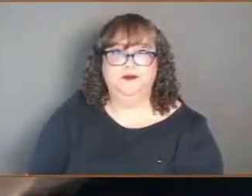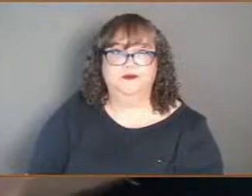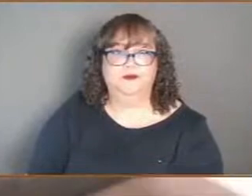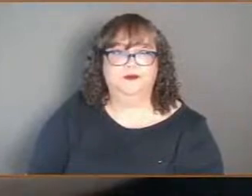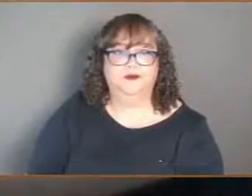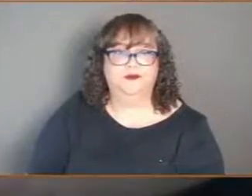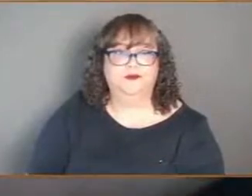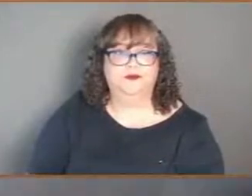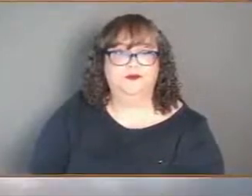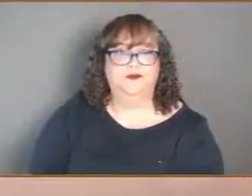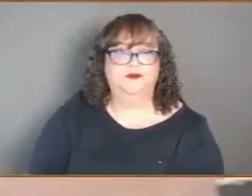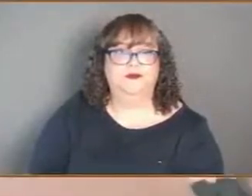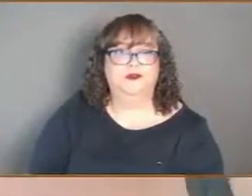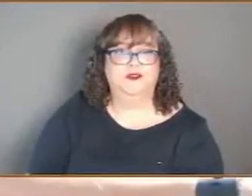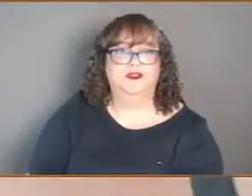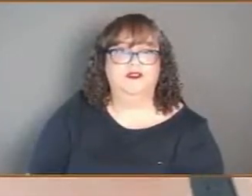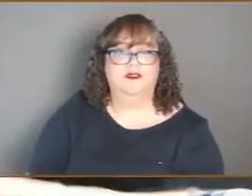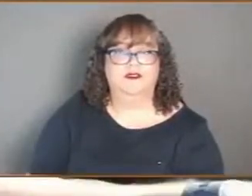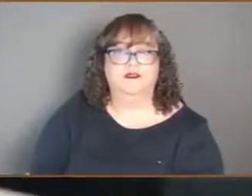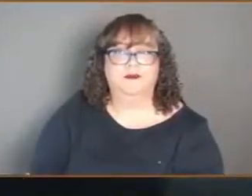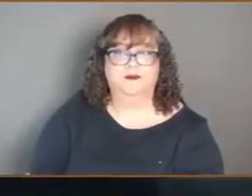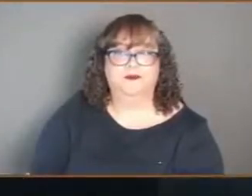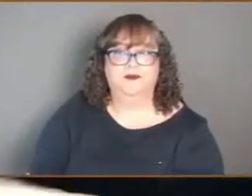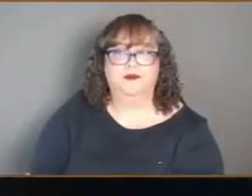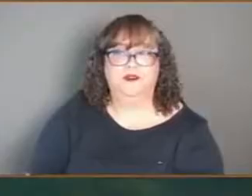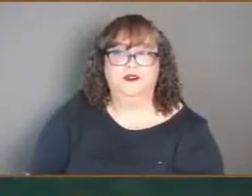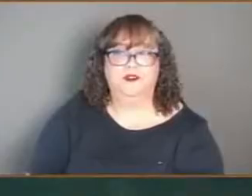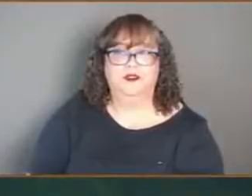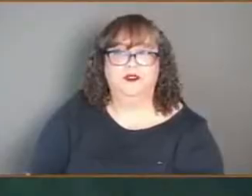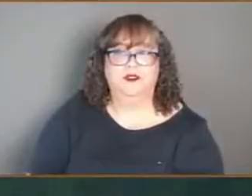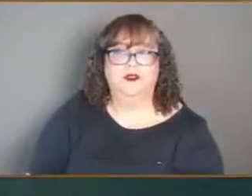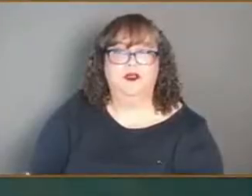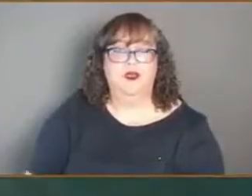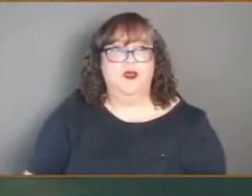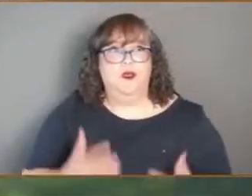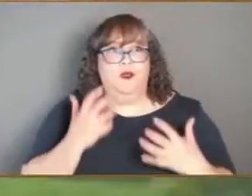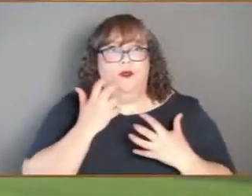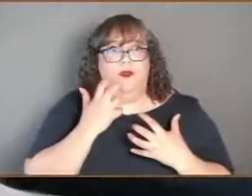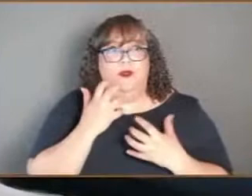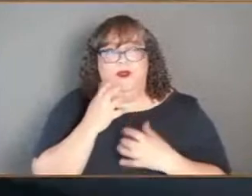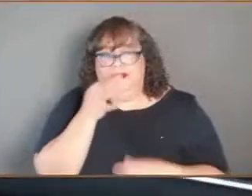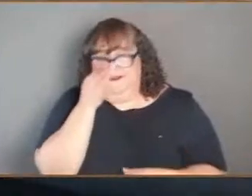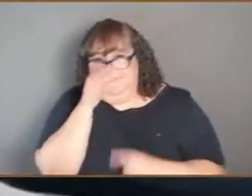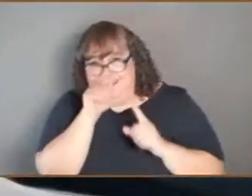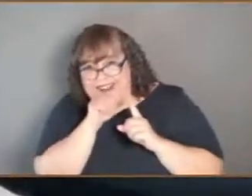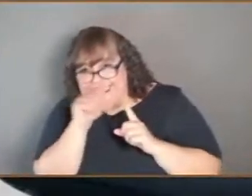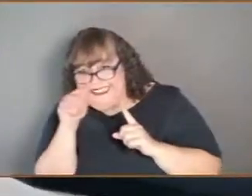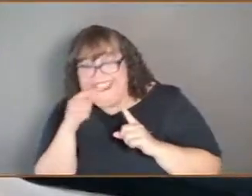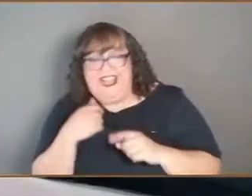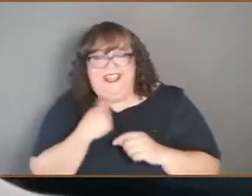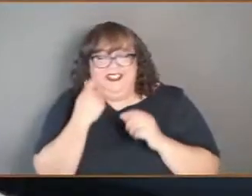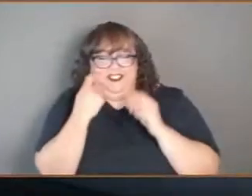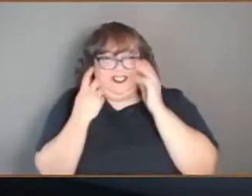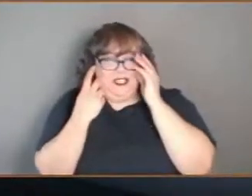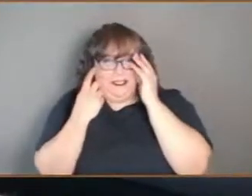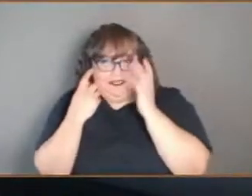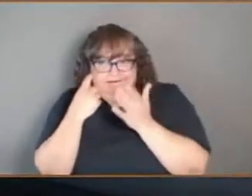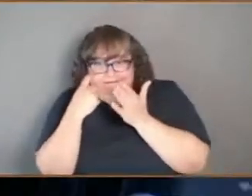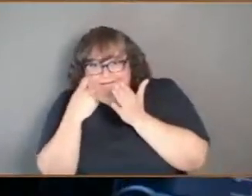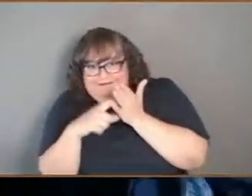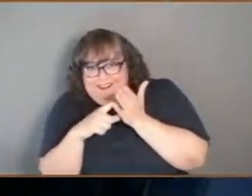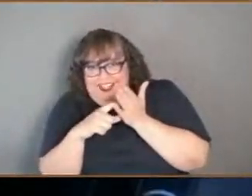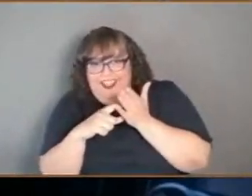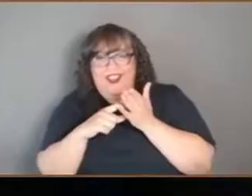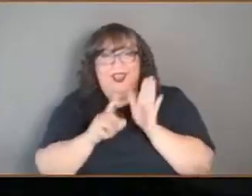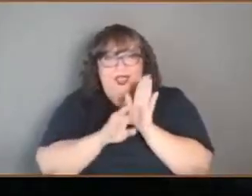Oh my gosh. All right. We are just around the corner right now. I just got like a little glimpse of the launch pad. I can see it right here in front of